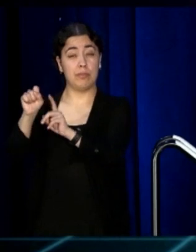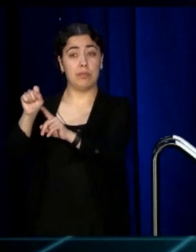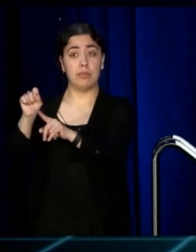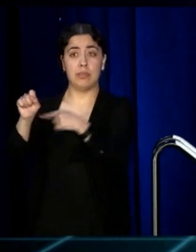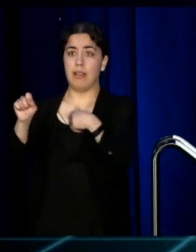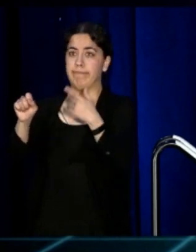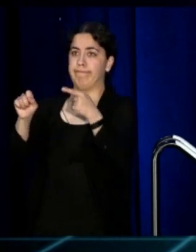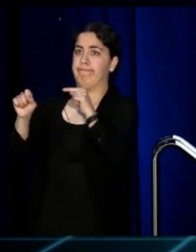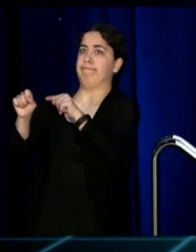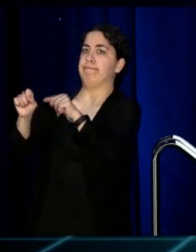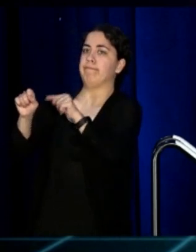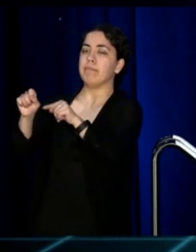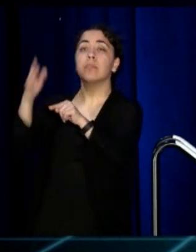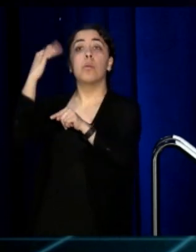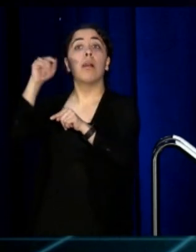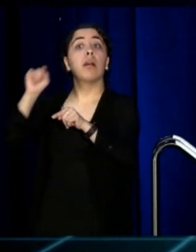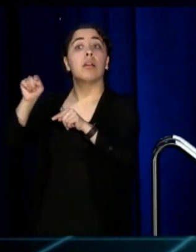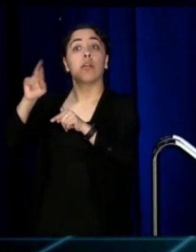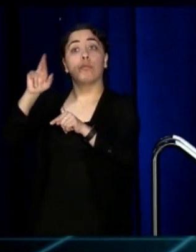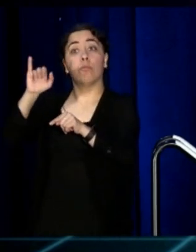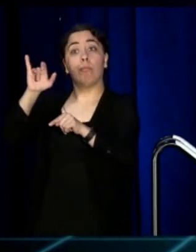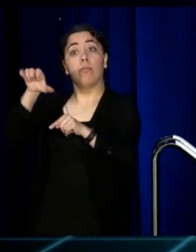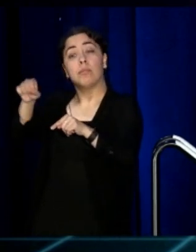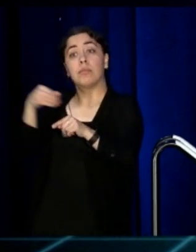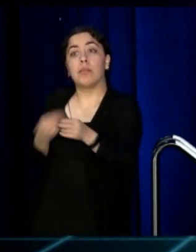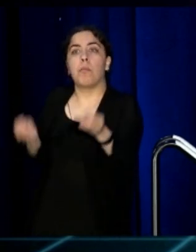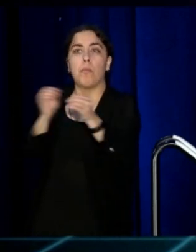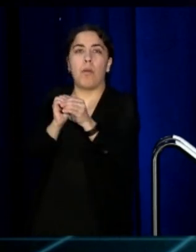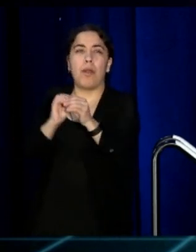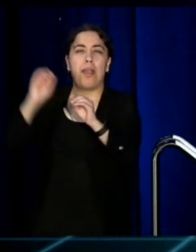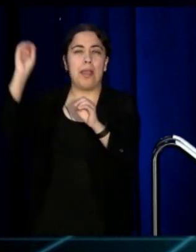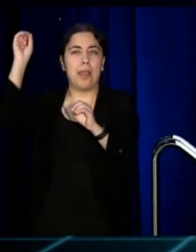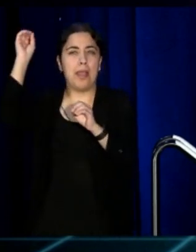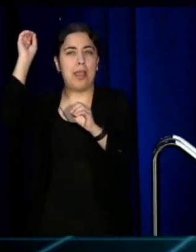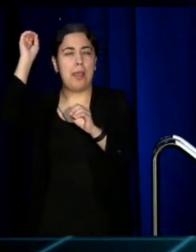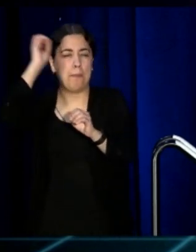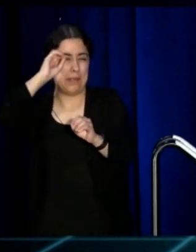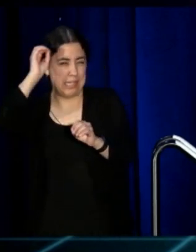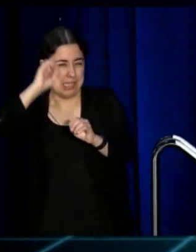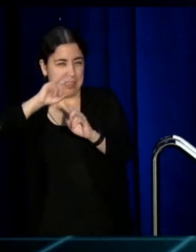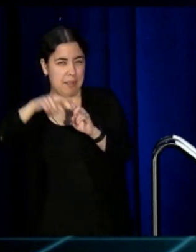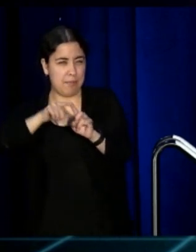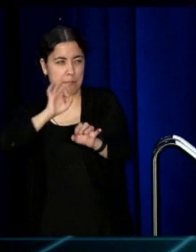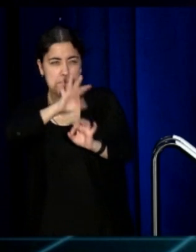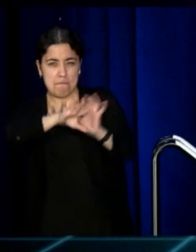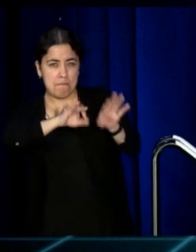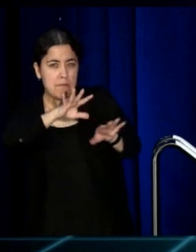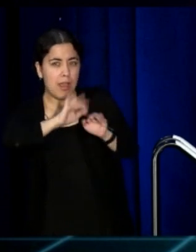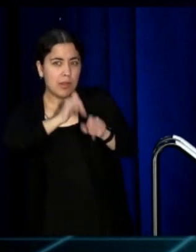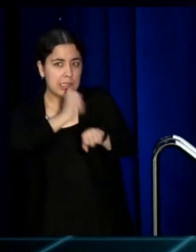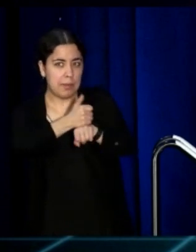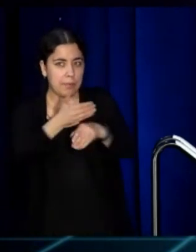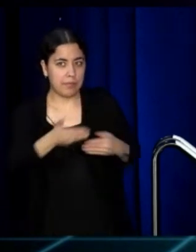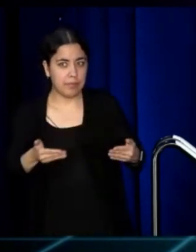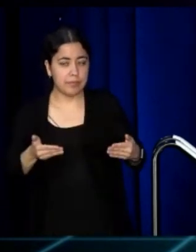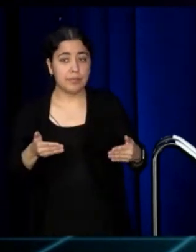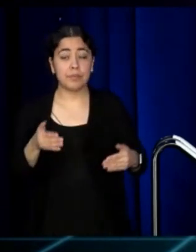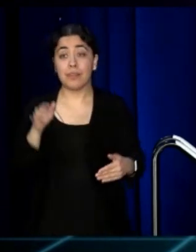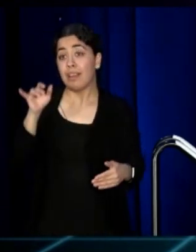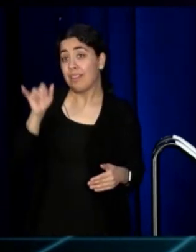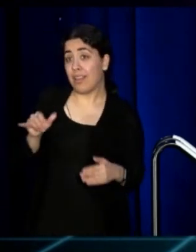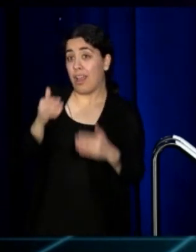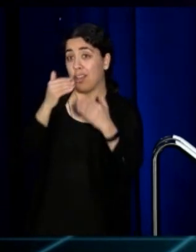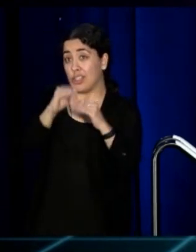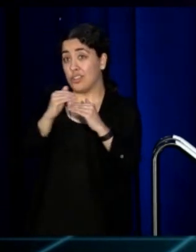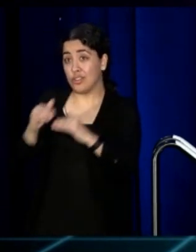because it has a lot more opinions about how you're supposed to set things up. And those